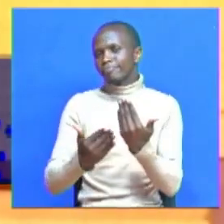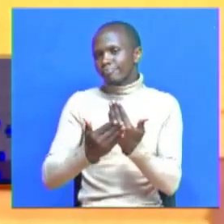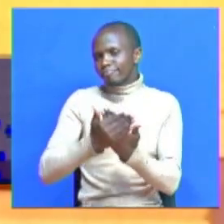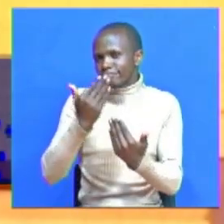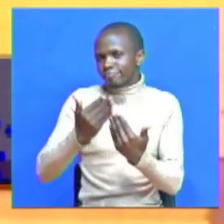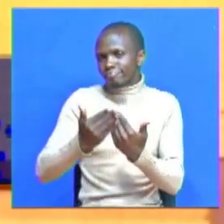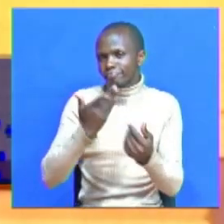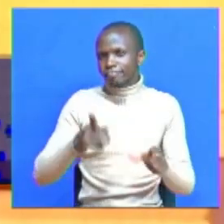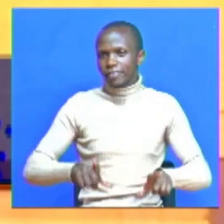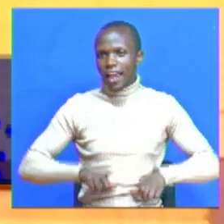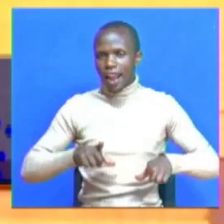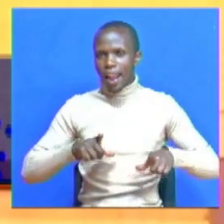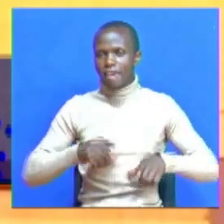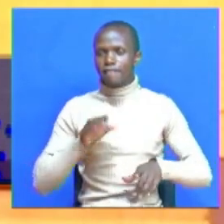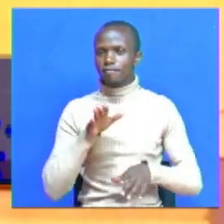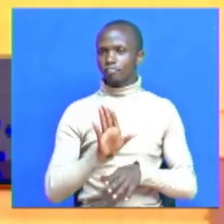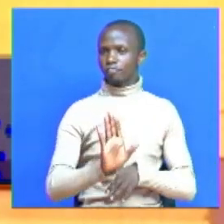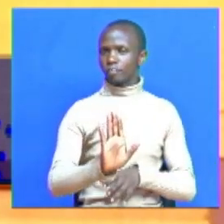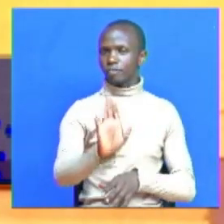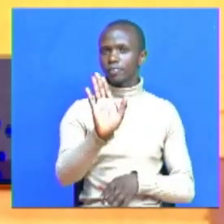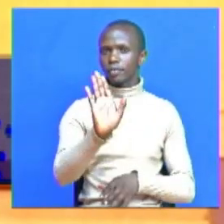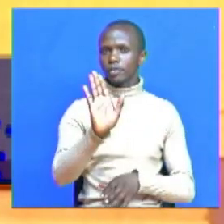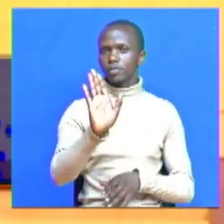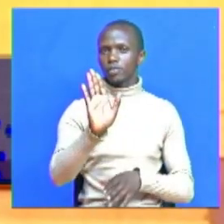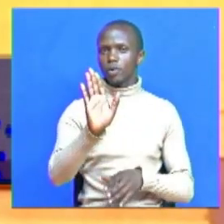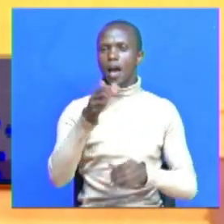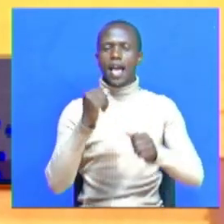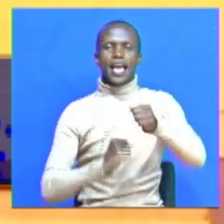Then we are going to establish the Zitua Talanta, which